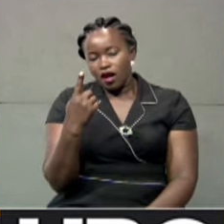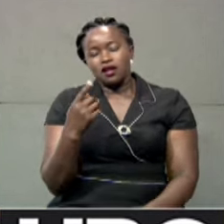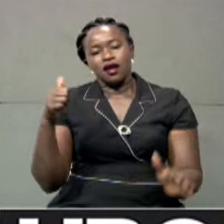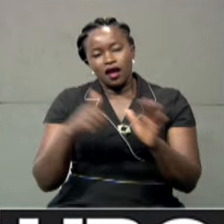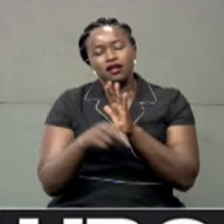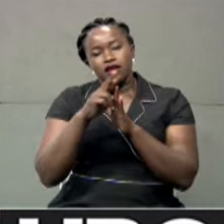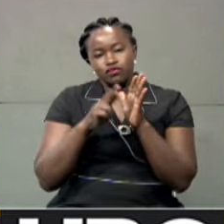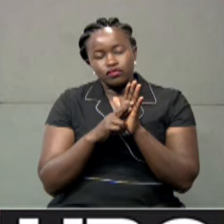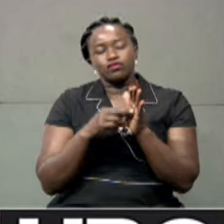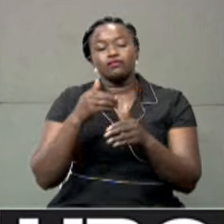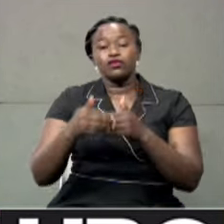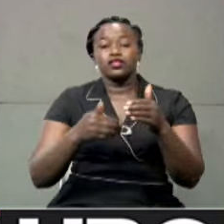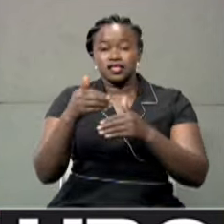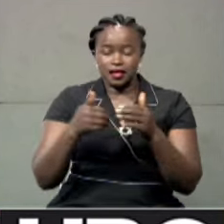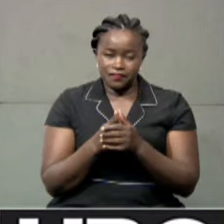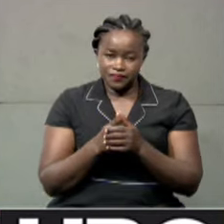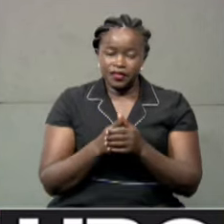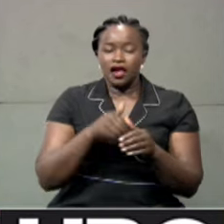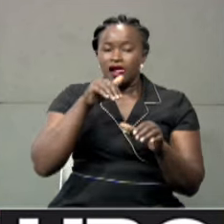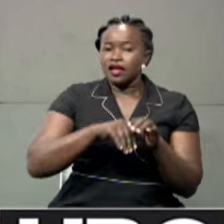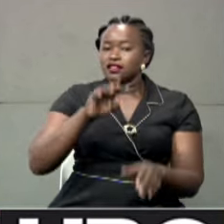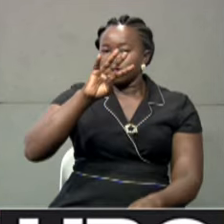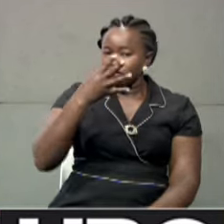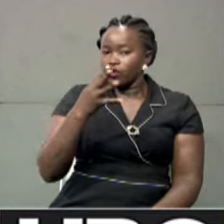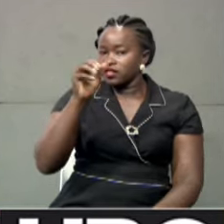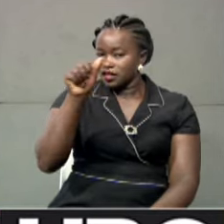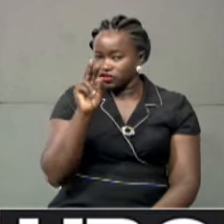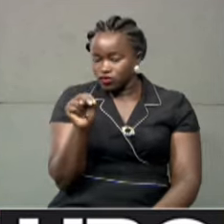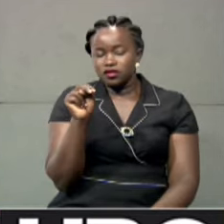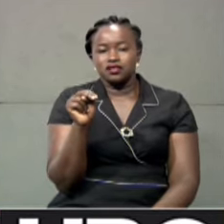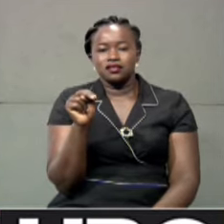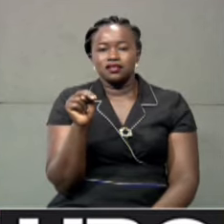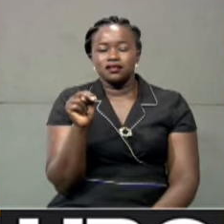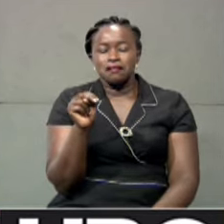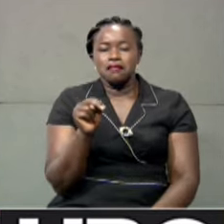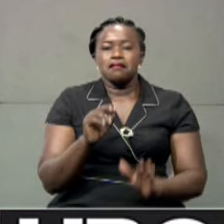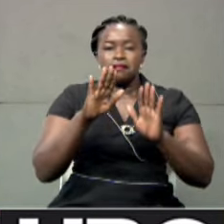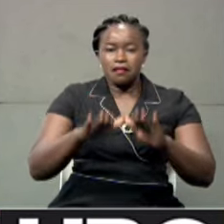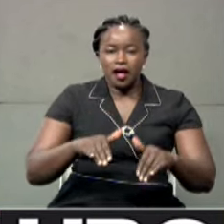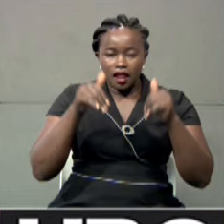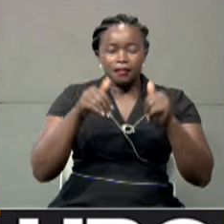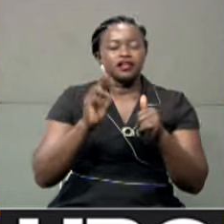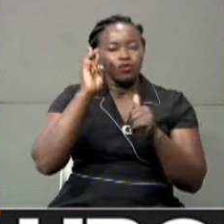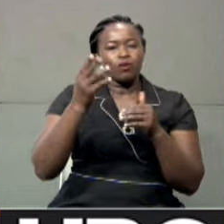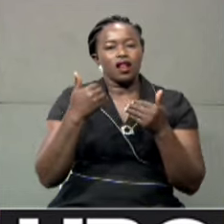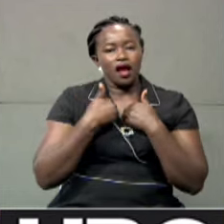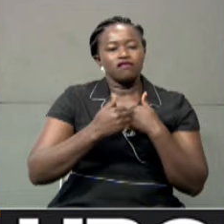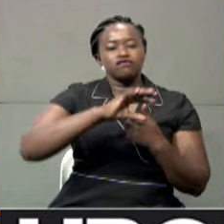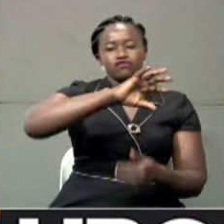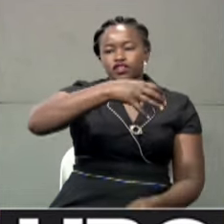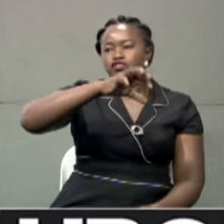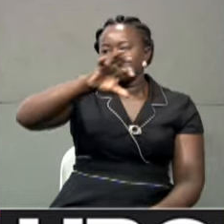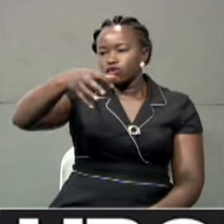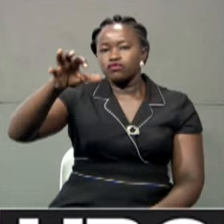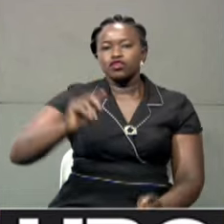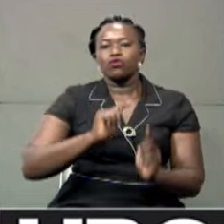of Procedure, during the fourth session, Parliament will hold regional outreach